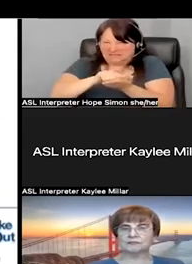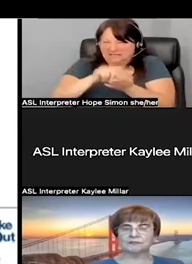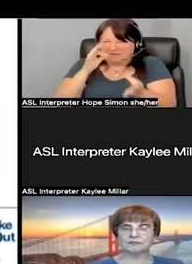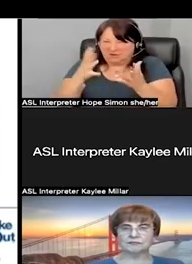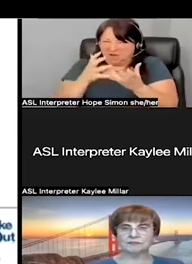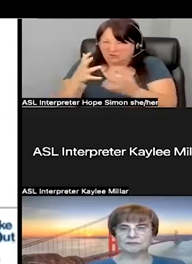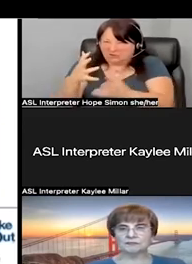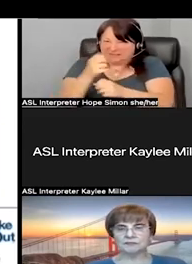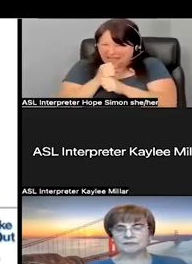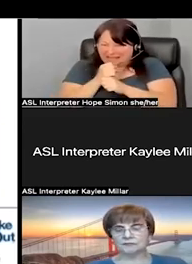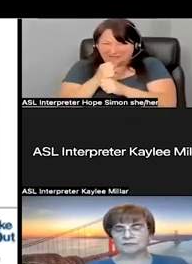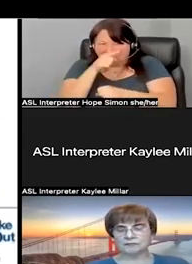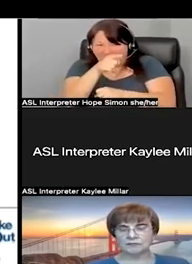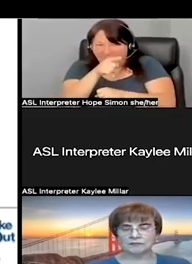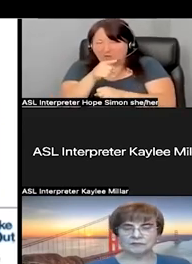go ahead and email